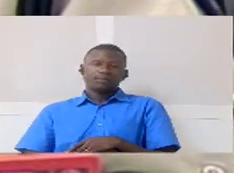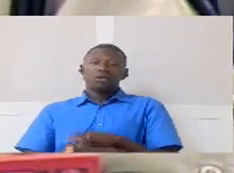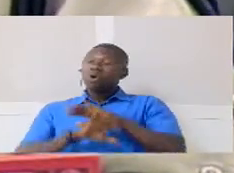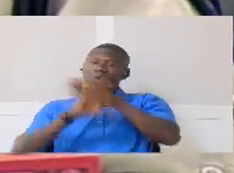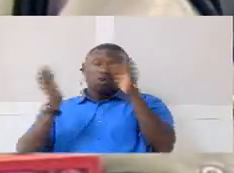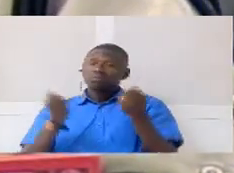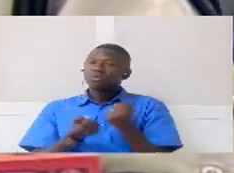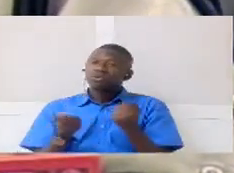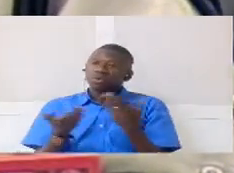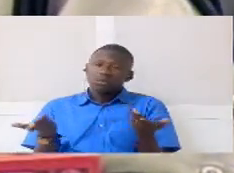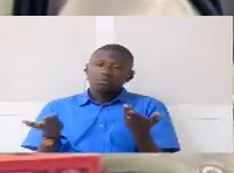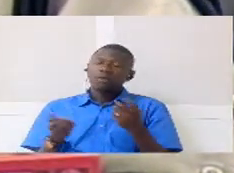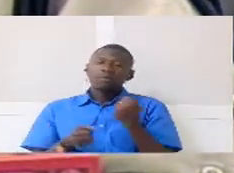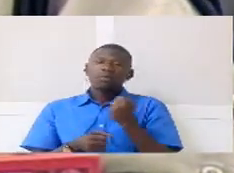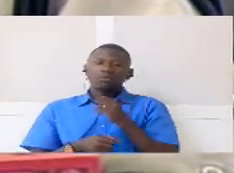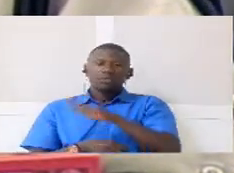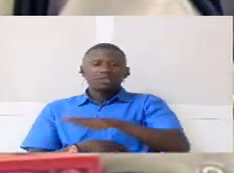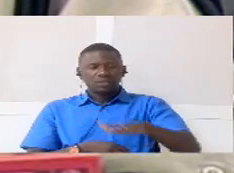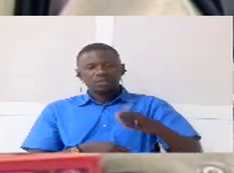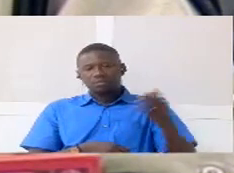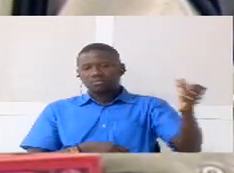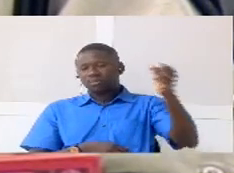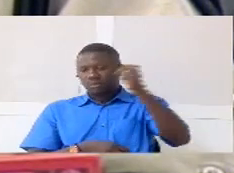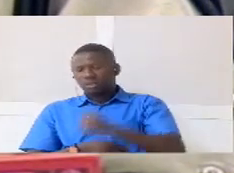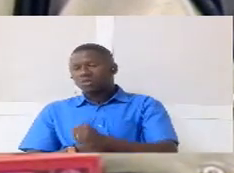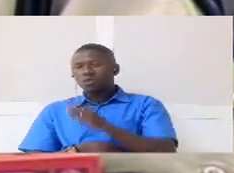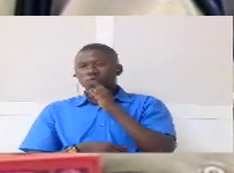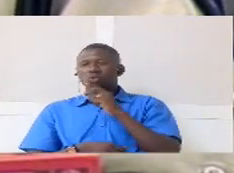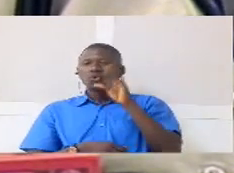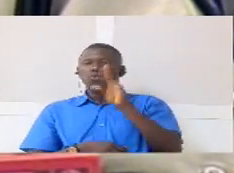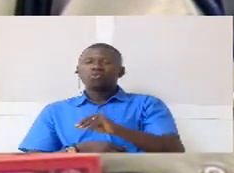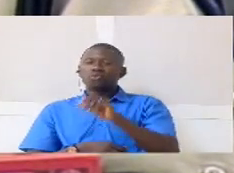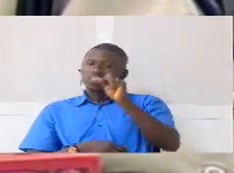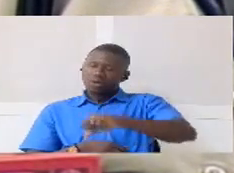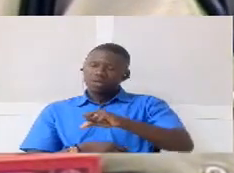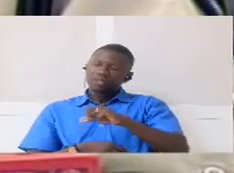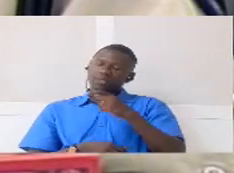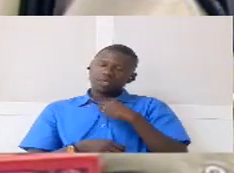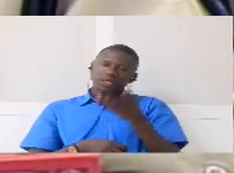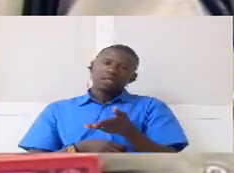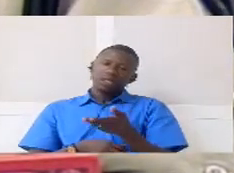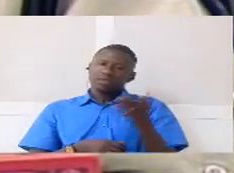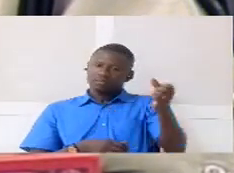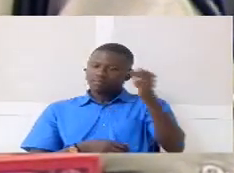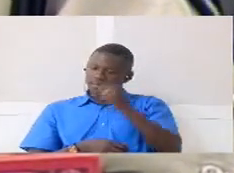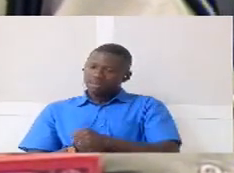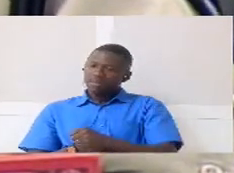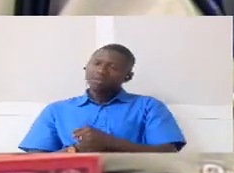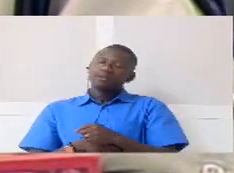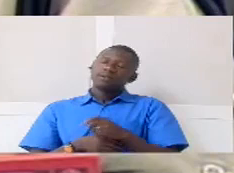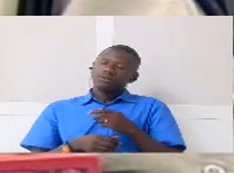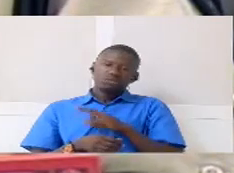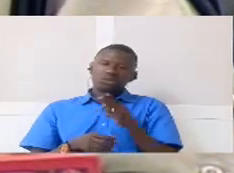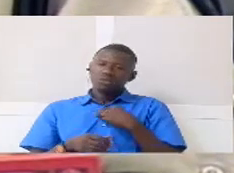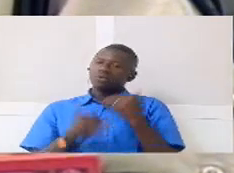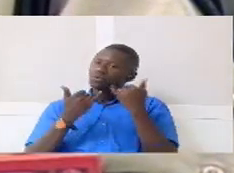nanjero. All this is for the good of the young offenders who are there. Uri ikana fo ingenta mi sur la